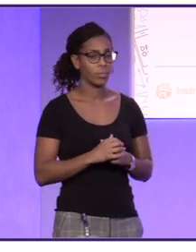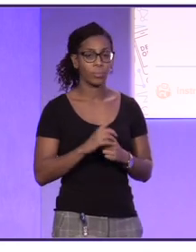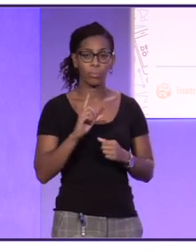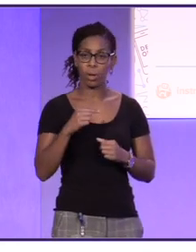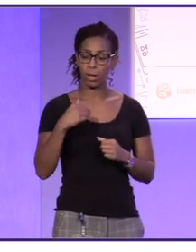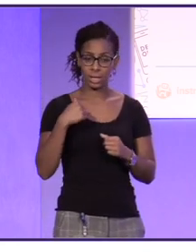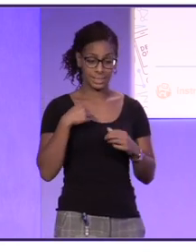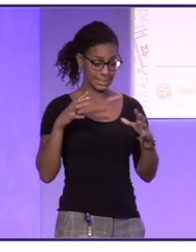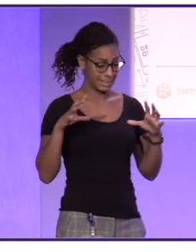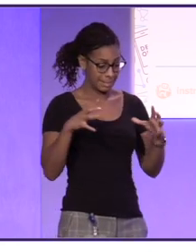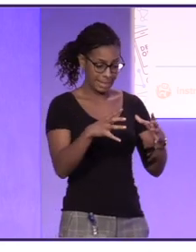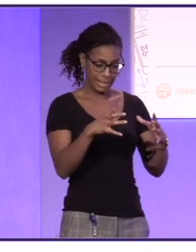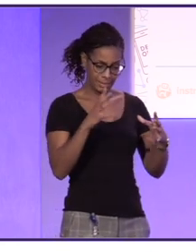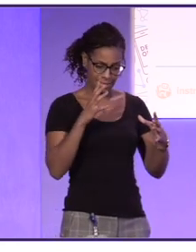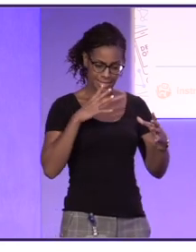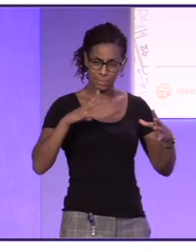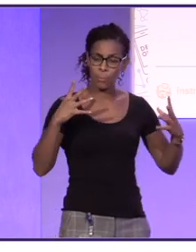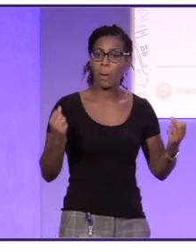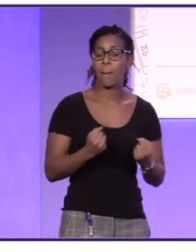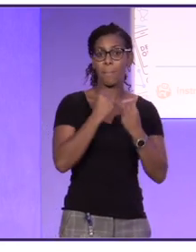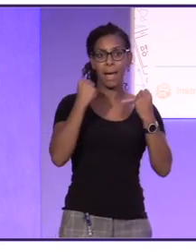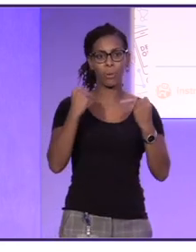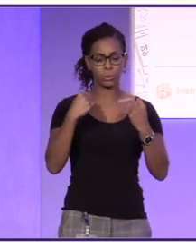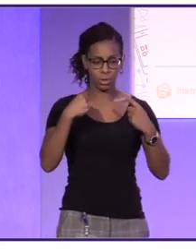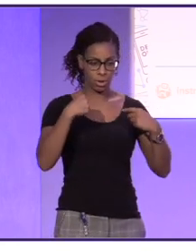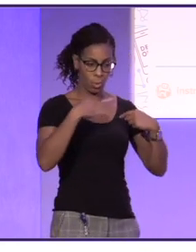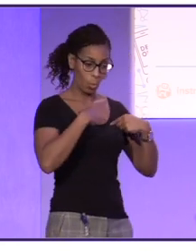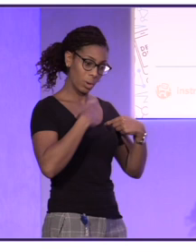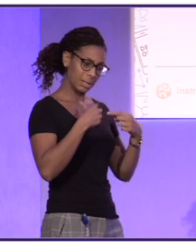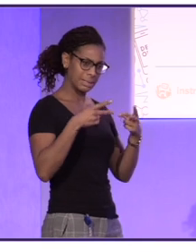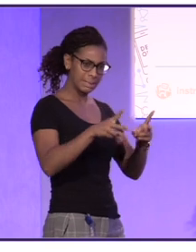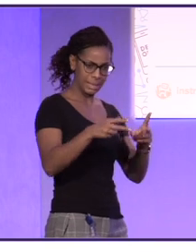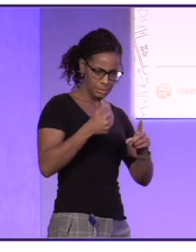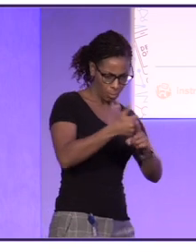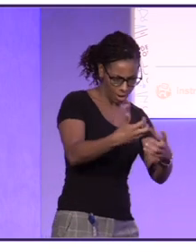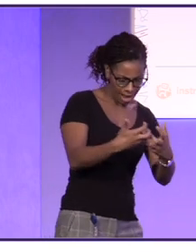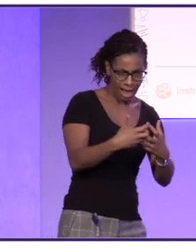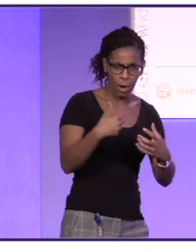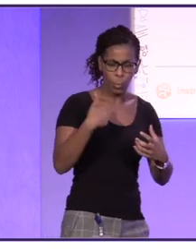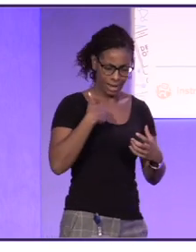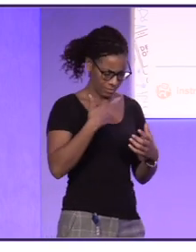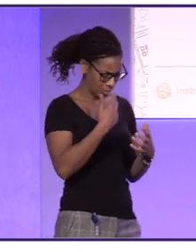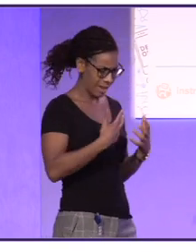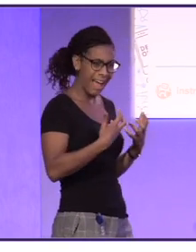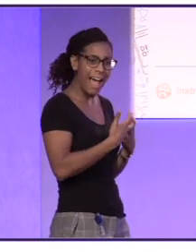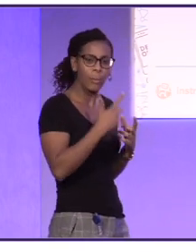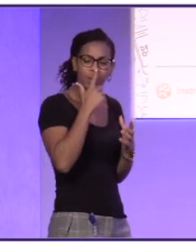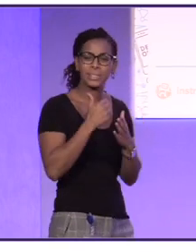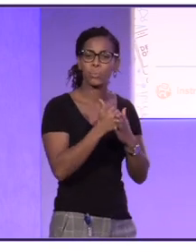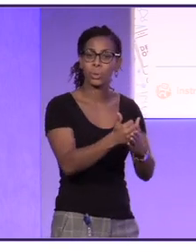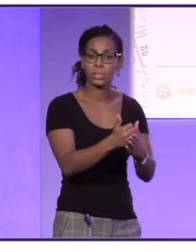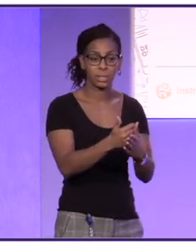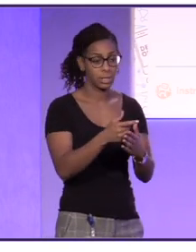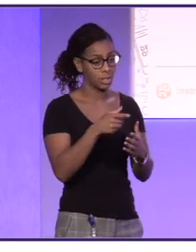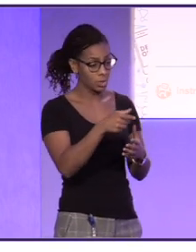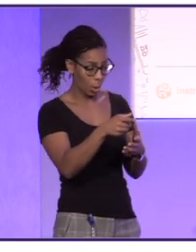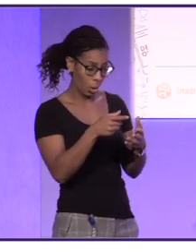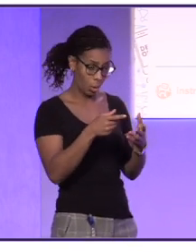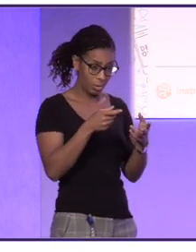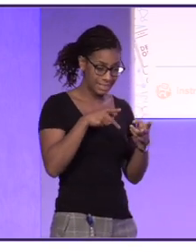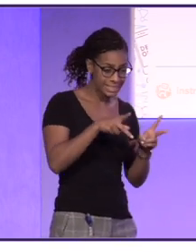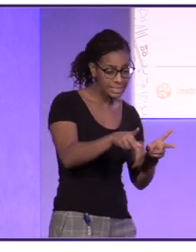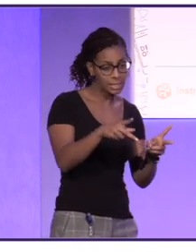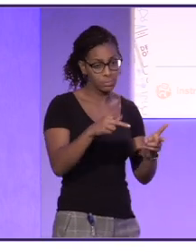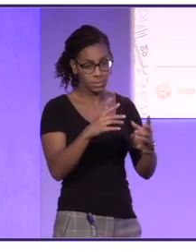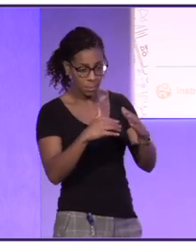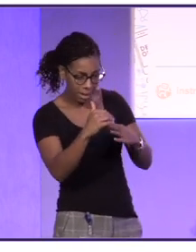empowerment. They can design how they support systems, not just how they build systems, but how they run systems as well.